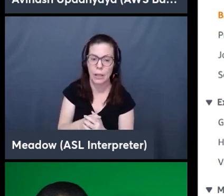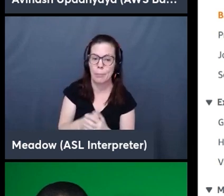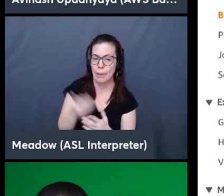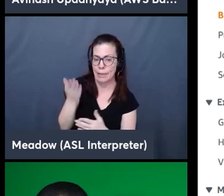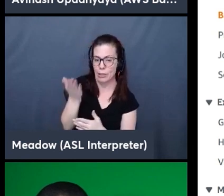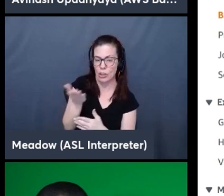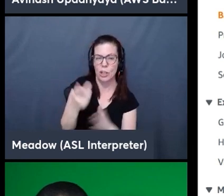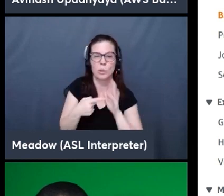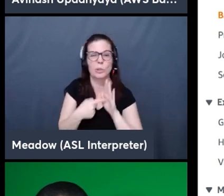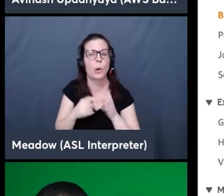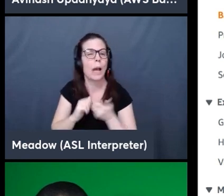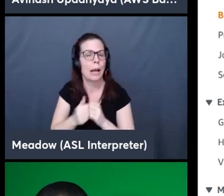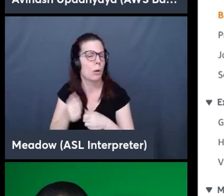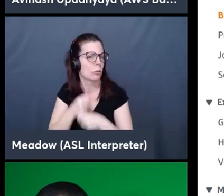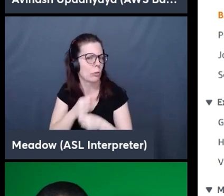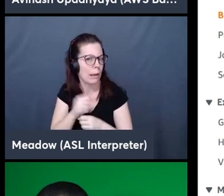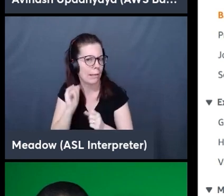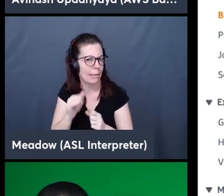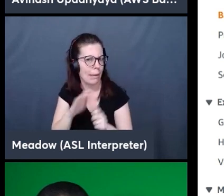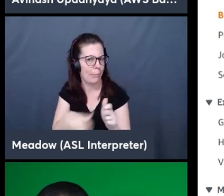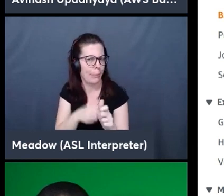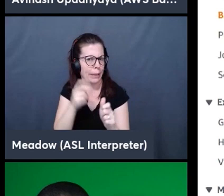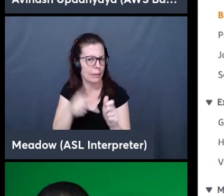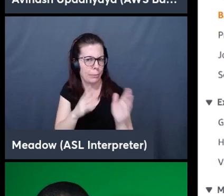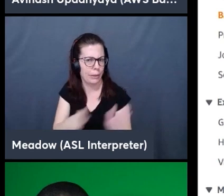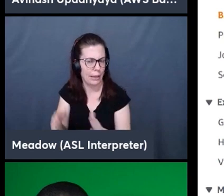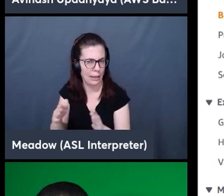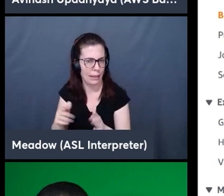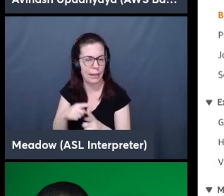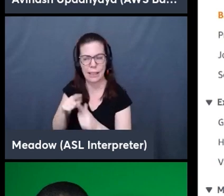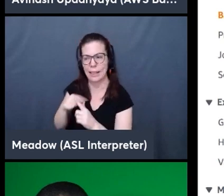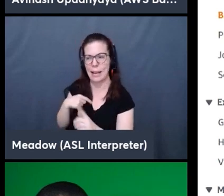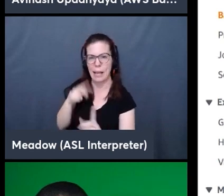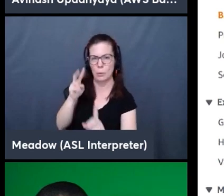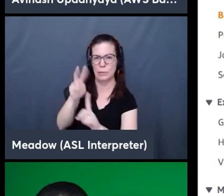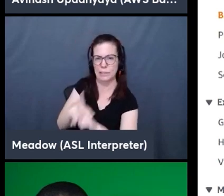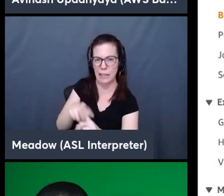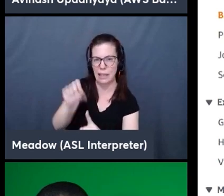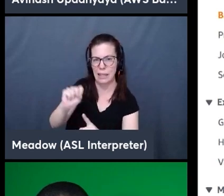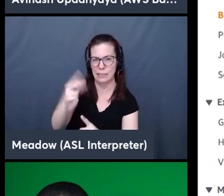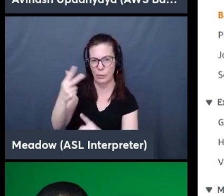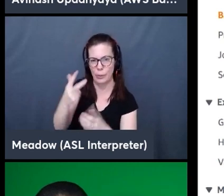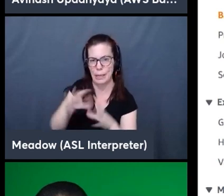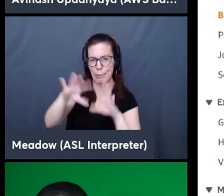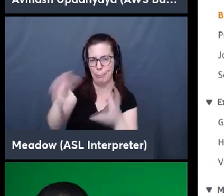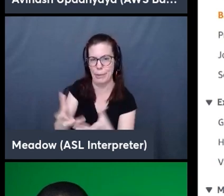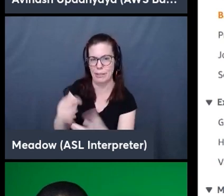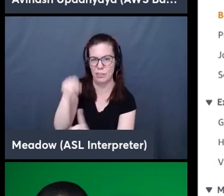show you how to create the backup plan also, and then I'll assign my S3 buckets to the backup plan.